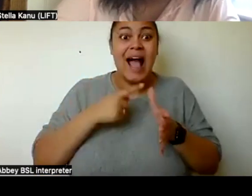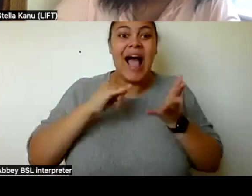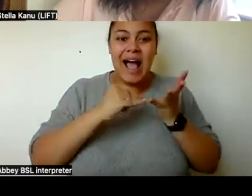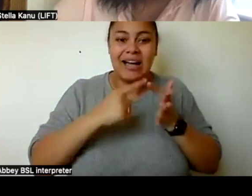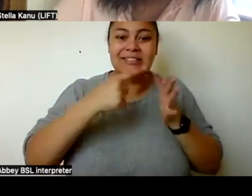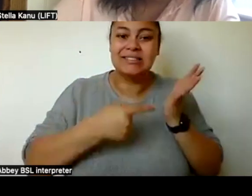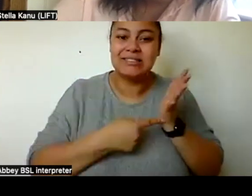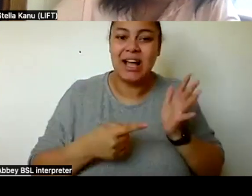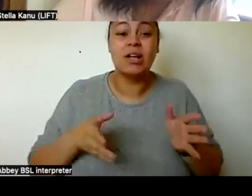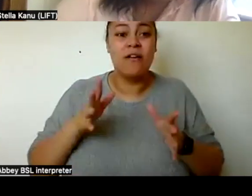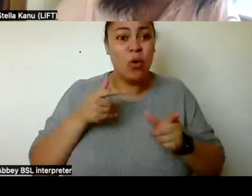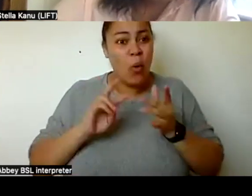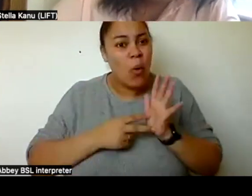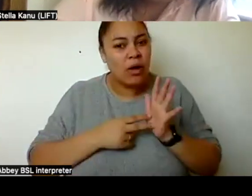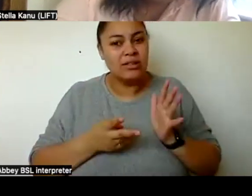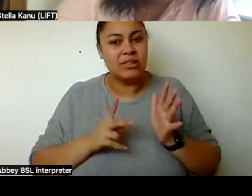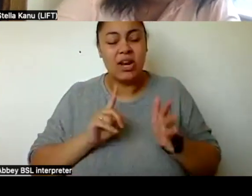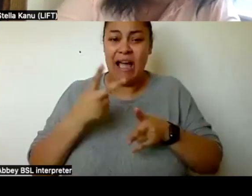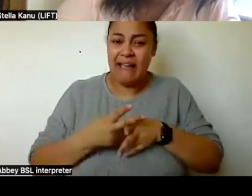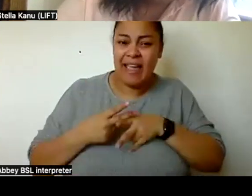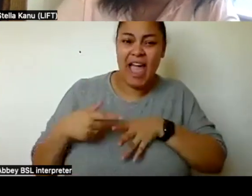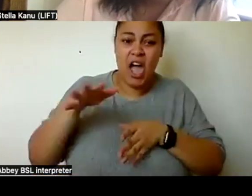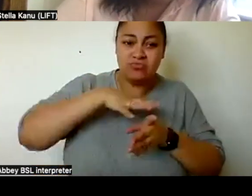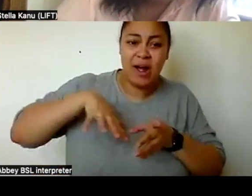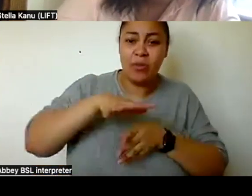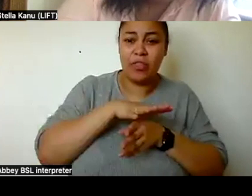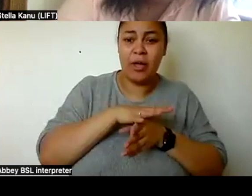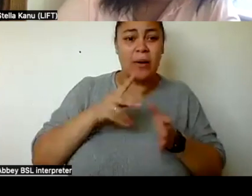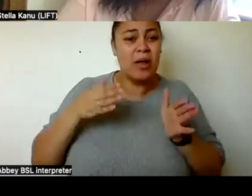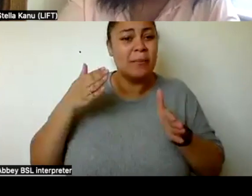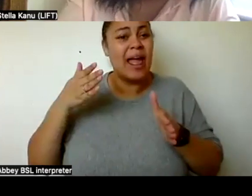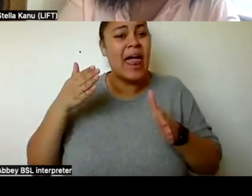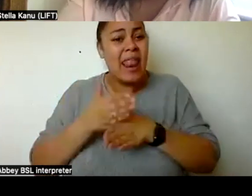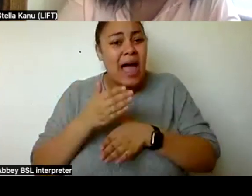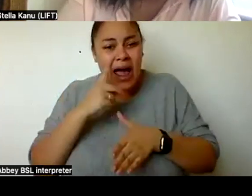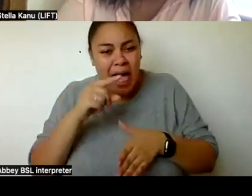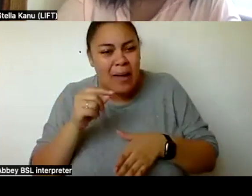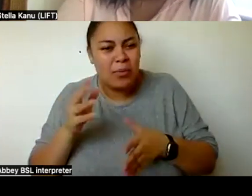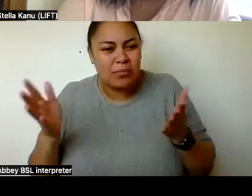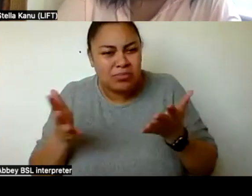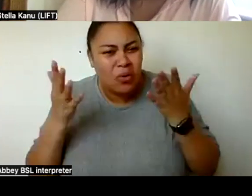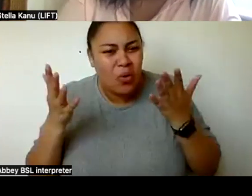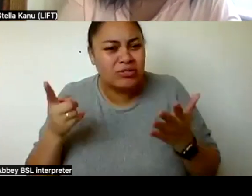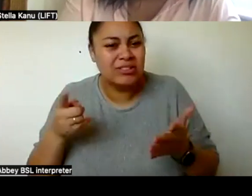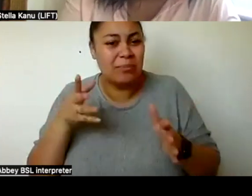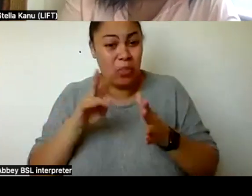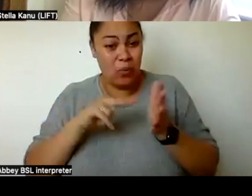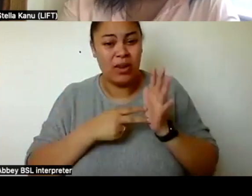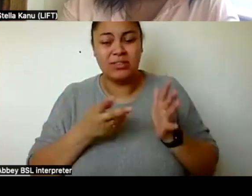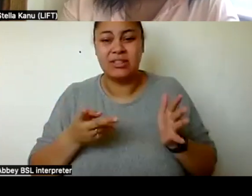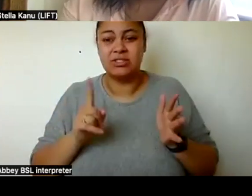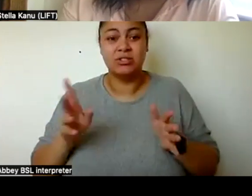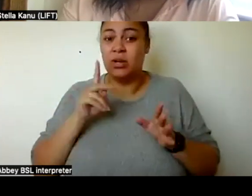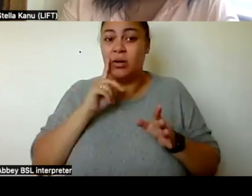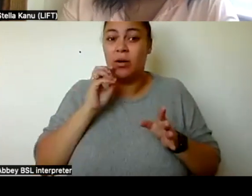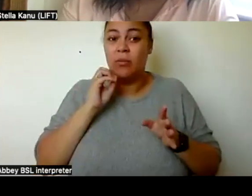organisation, not having care around them, not being enabled by the organisation. And she said she wouldn't be able